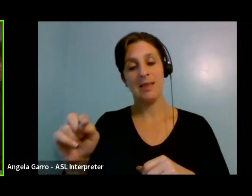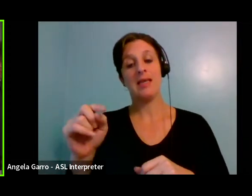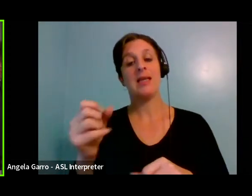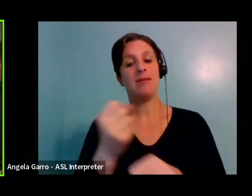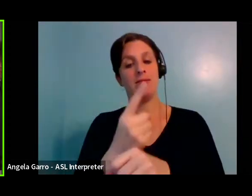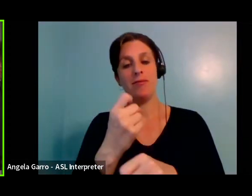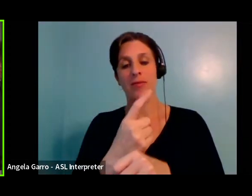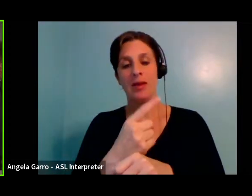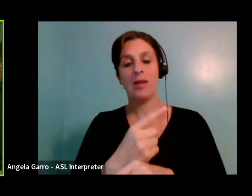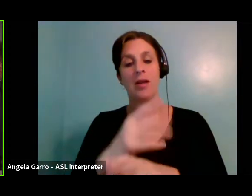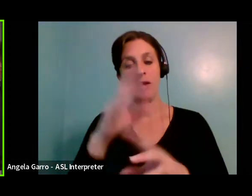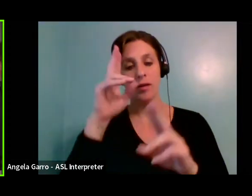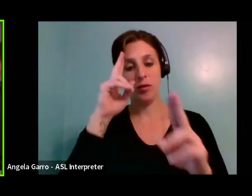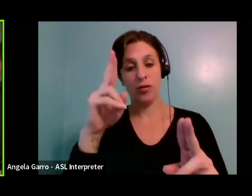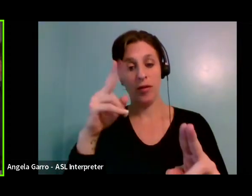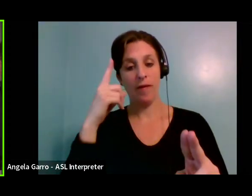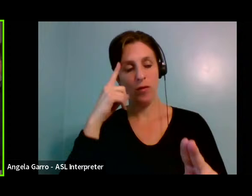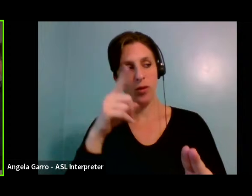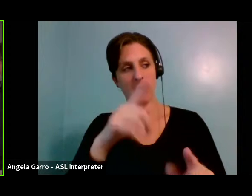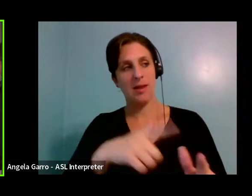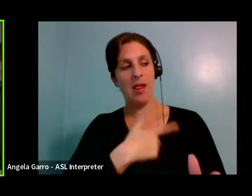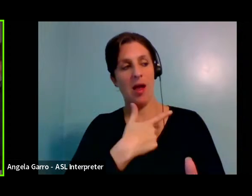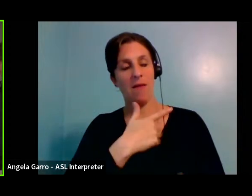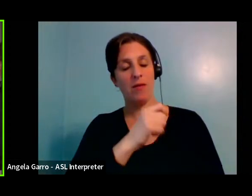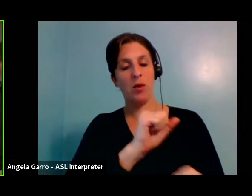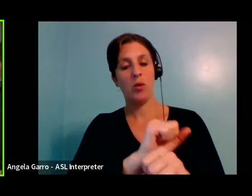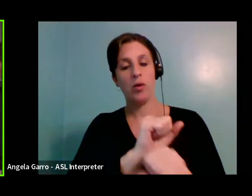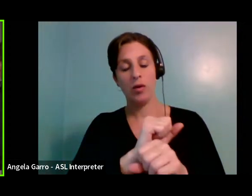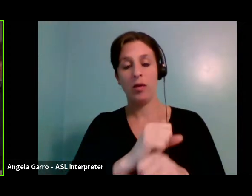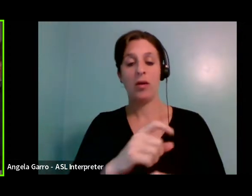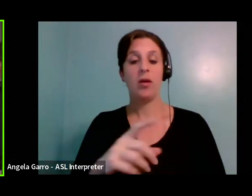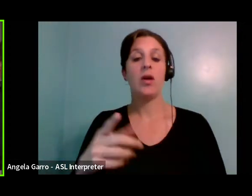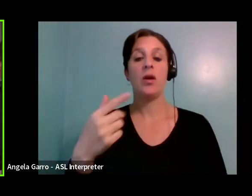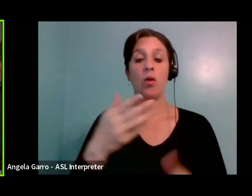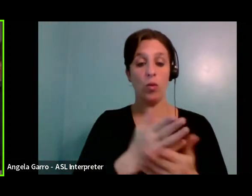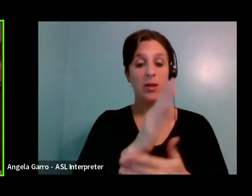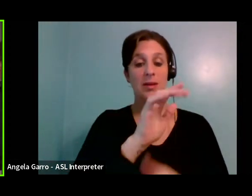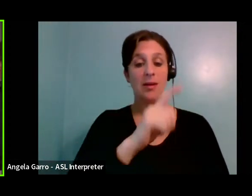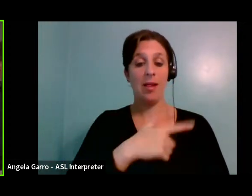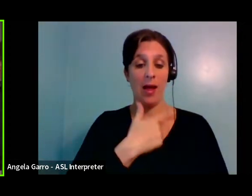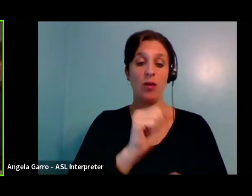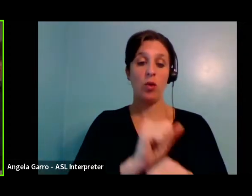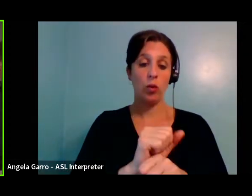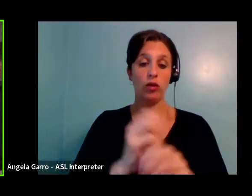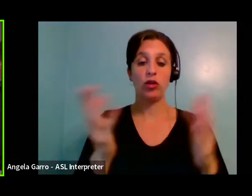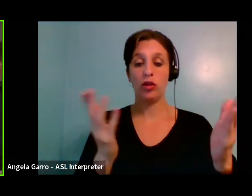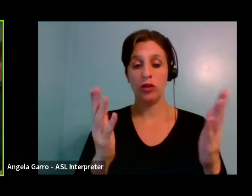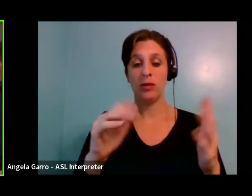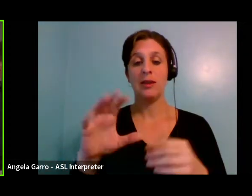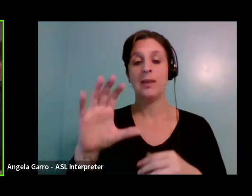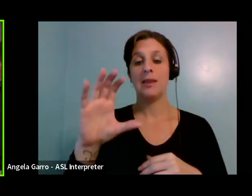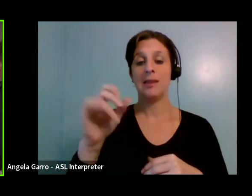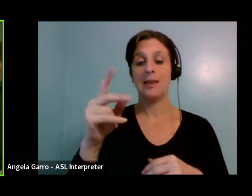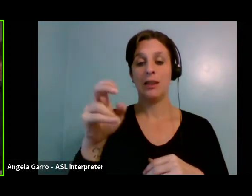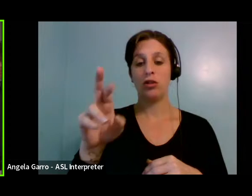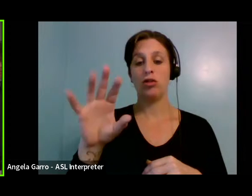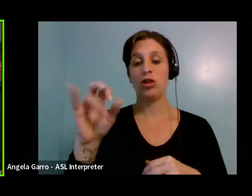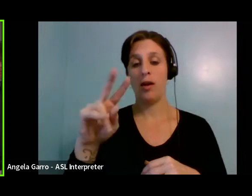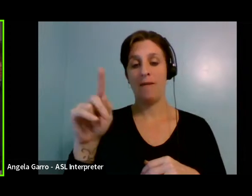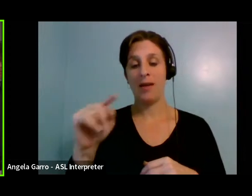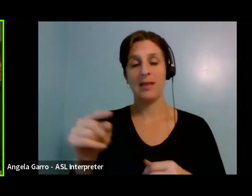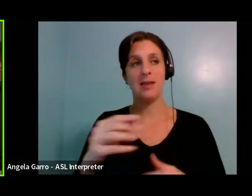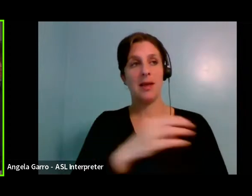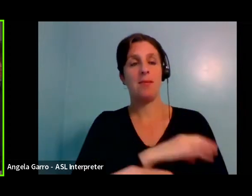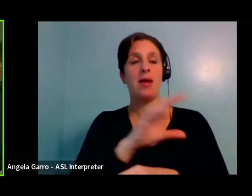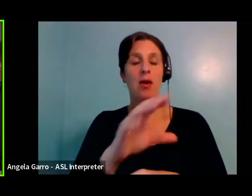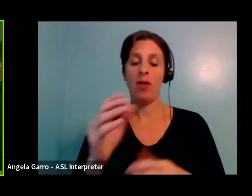the community in honor of his life and work. Whereas, throughout his life and work in service, Cesar Chavez empowered thousands